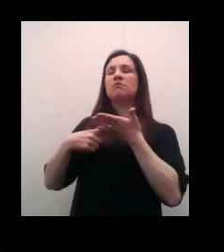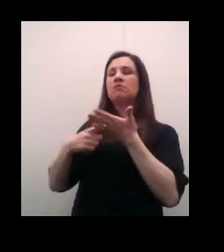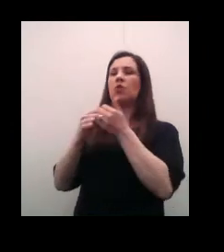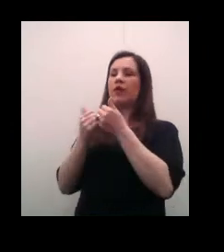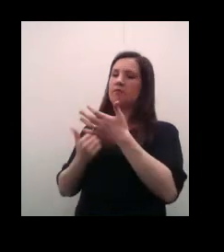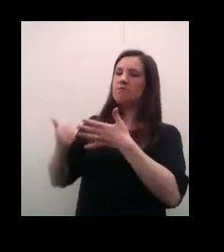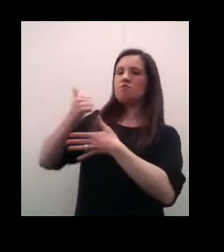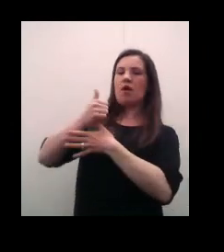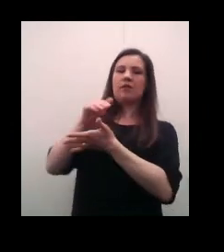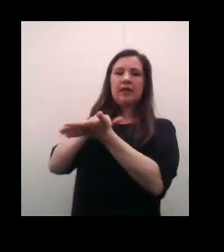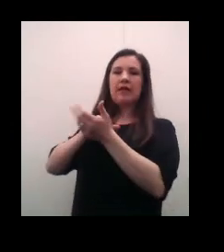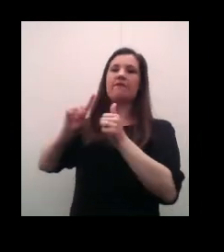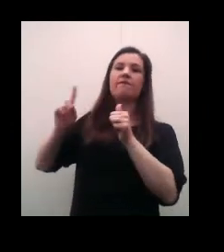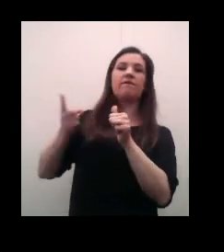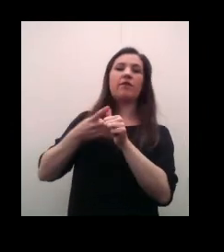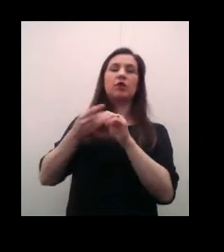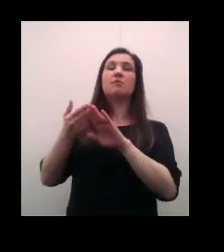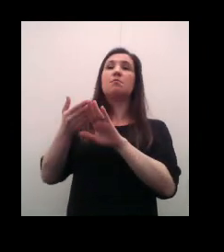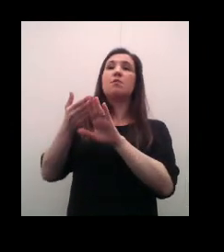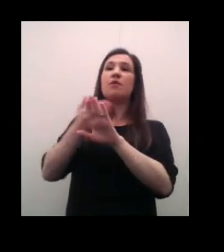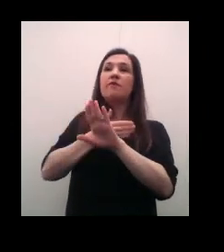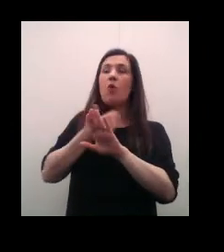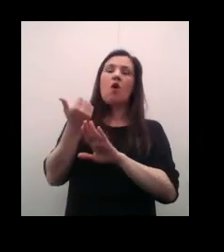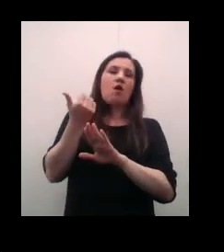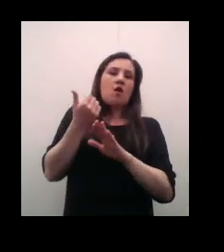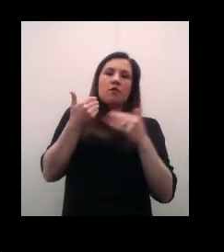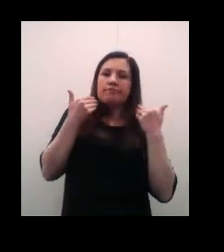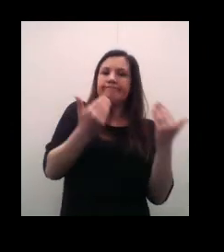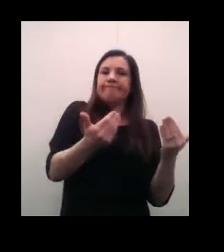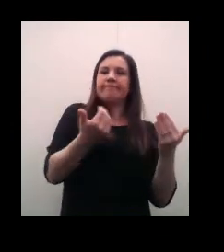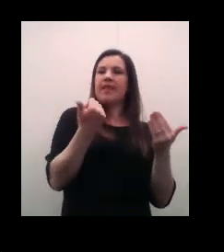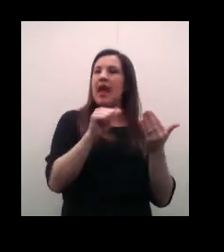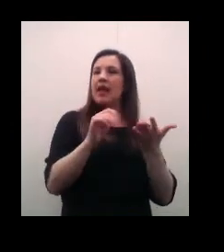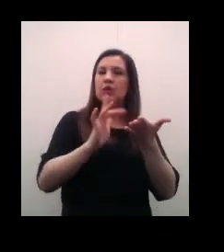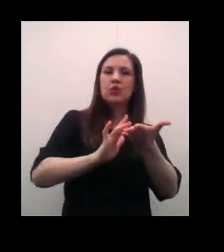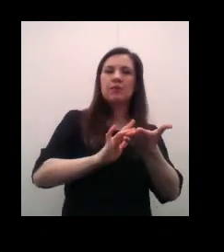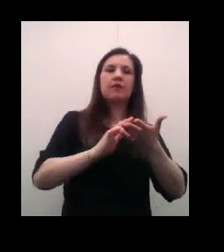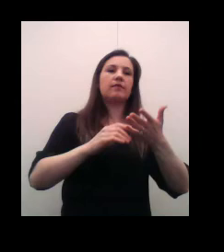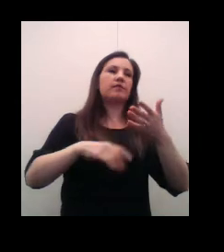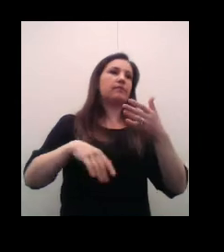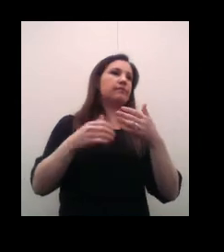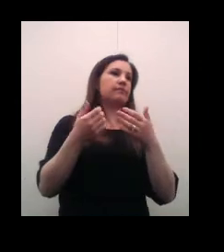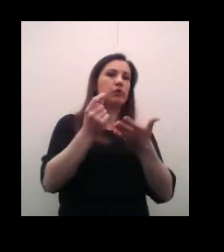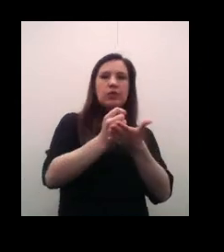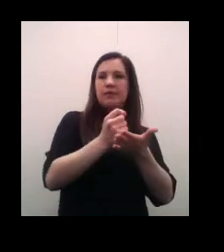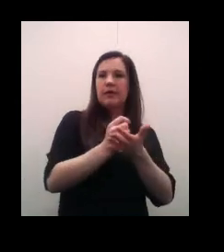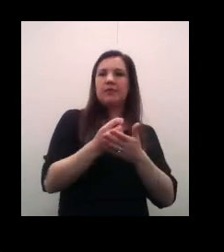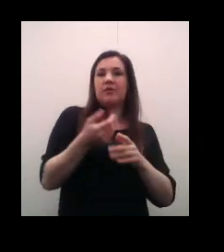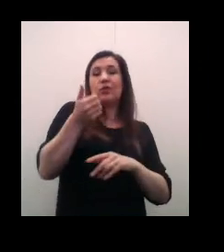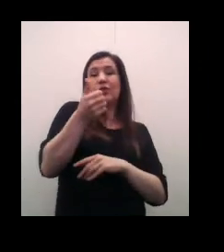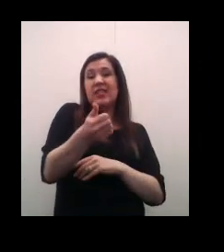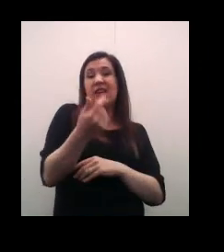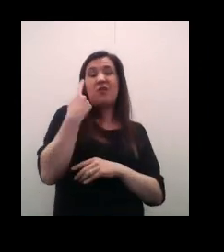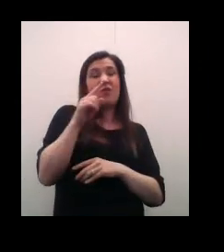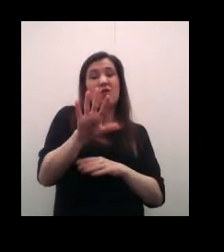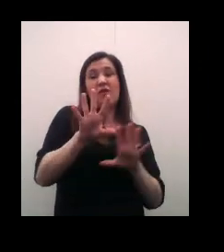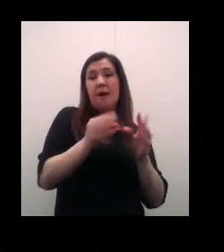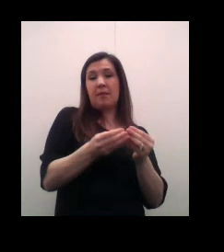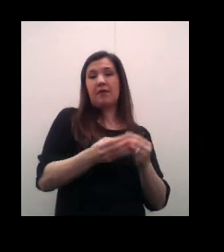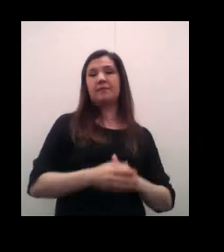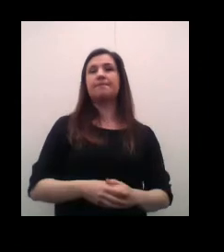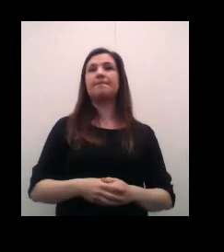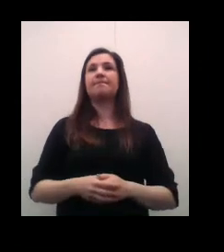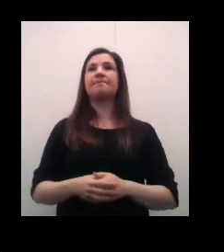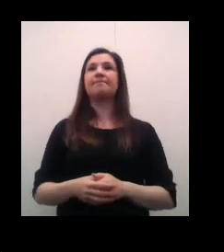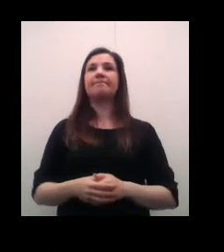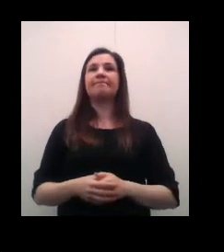provider first before administering any treatment or medication to yourself or your loved ones. Thank you,